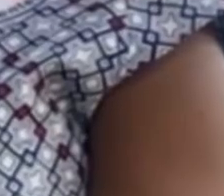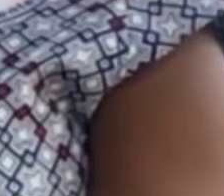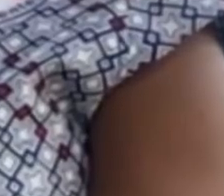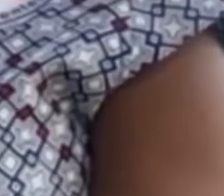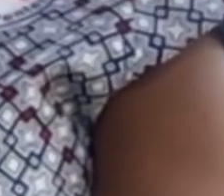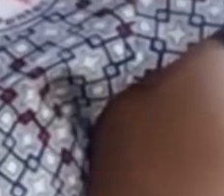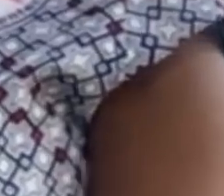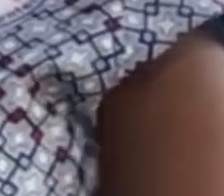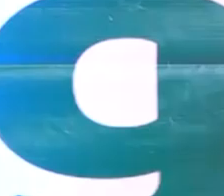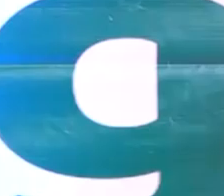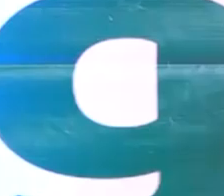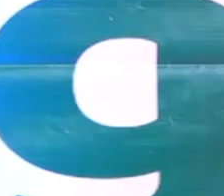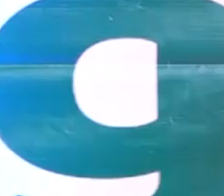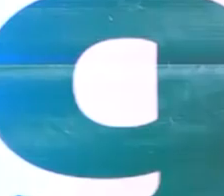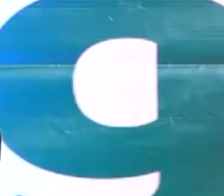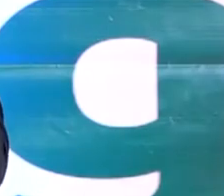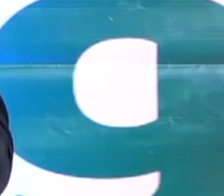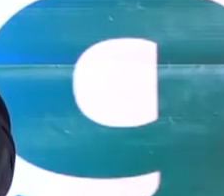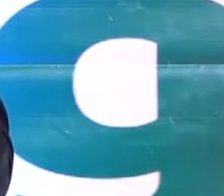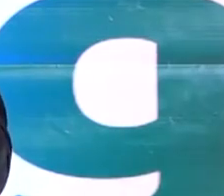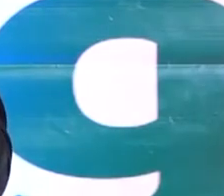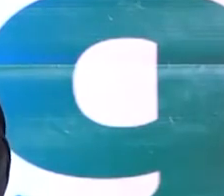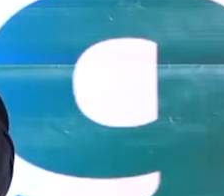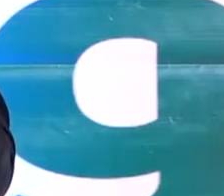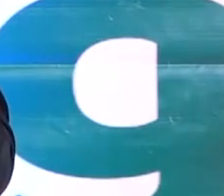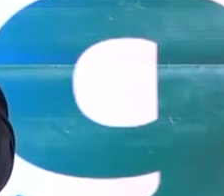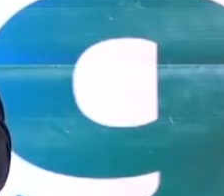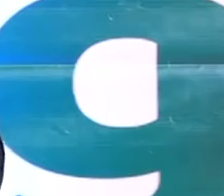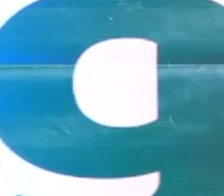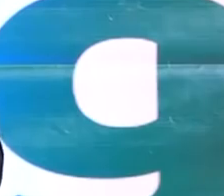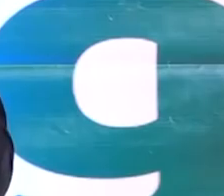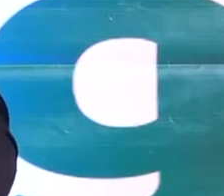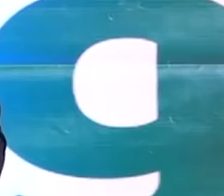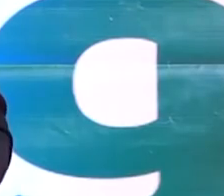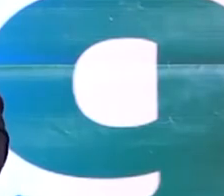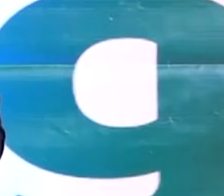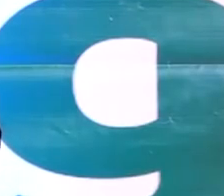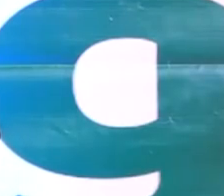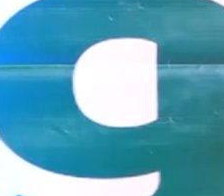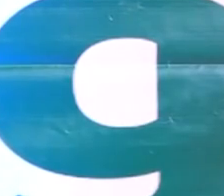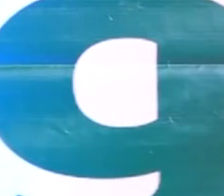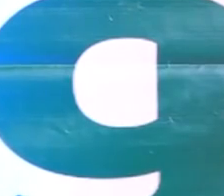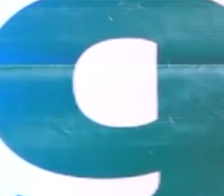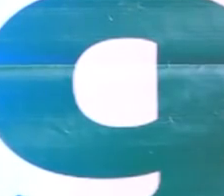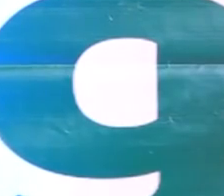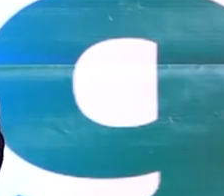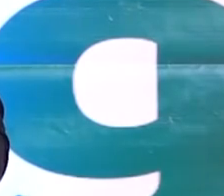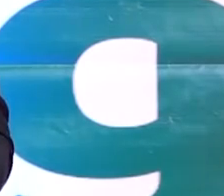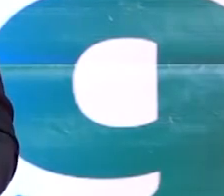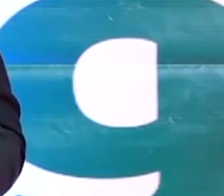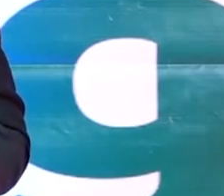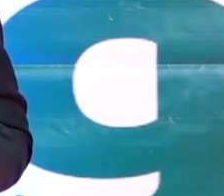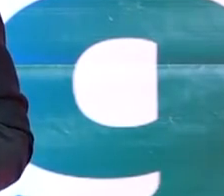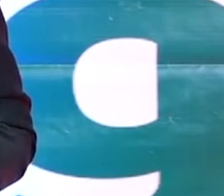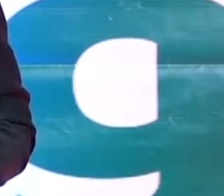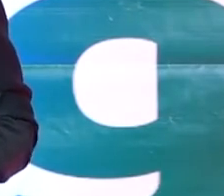your good deeds and glorify your Father who is in heaven. Let them see it, pass the test, so that they can glorify